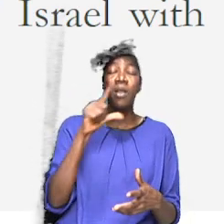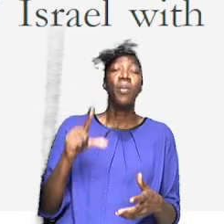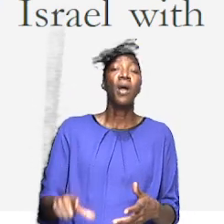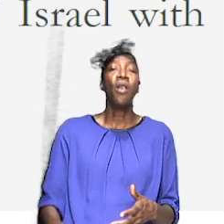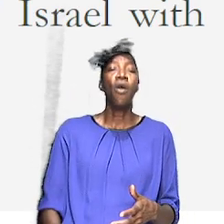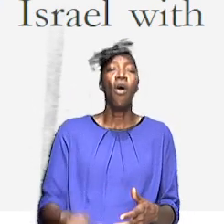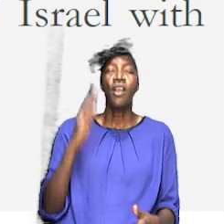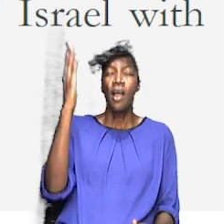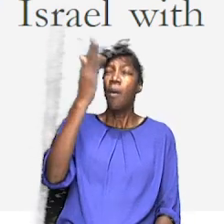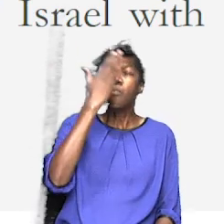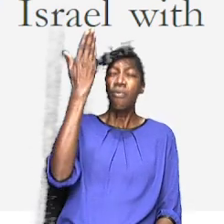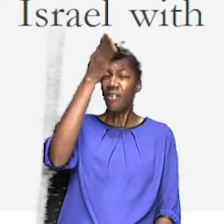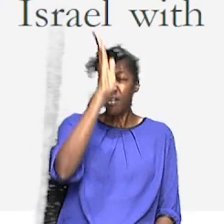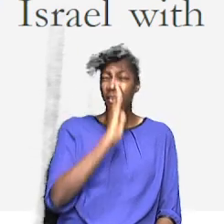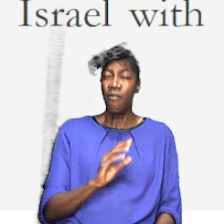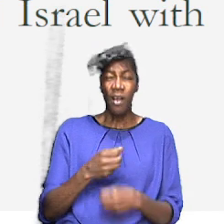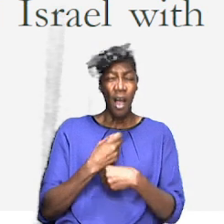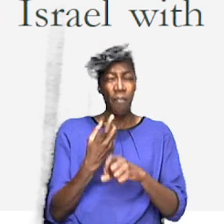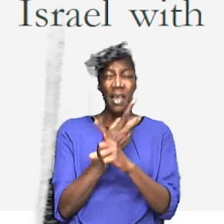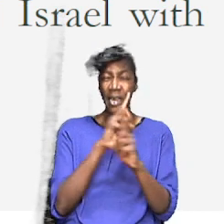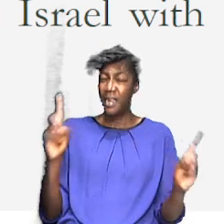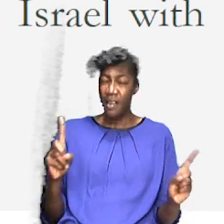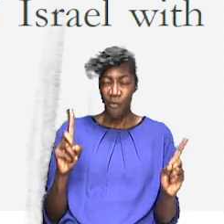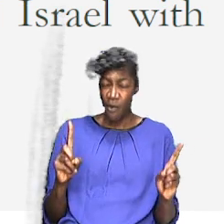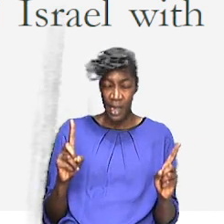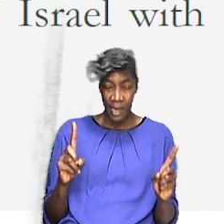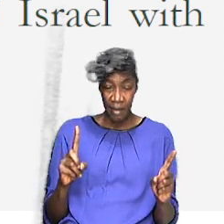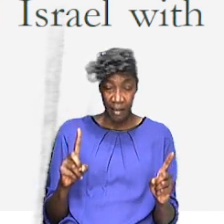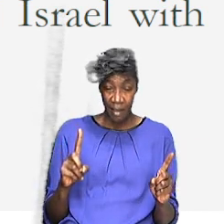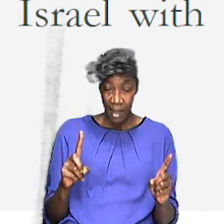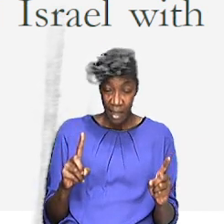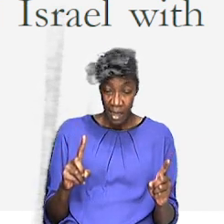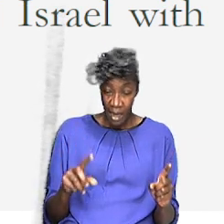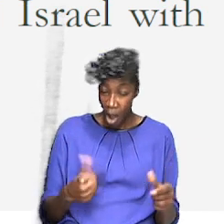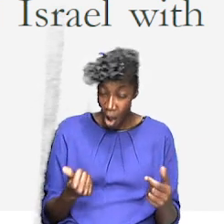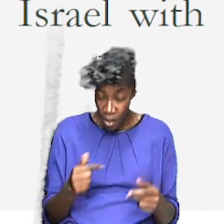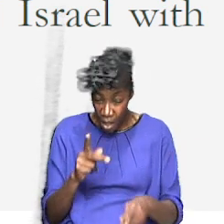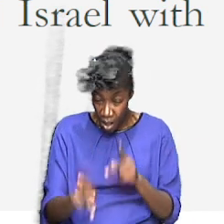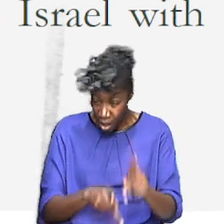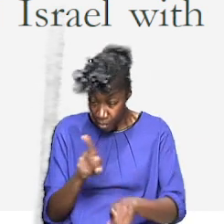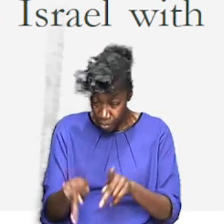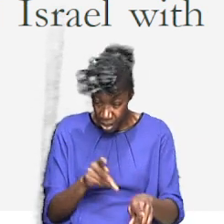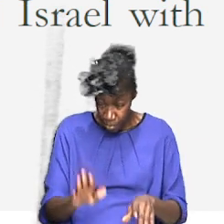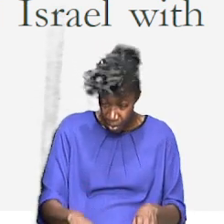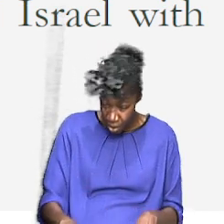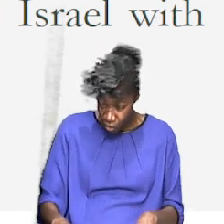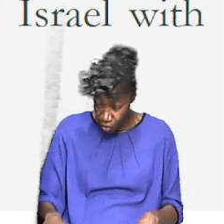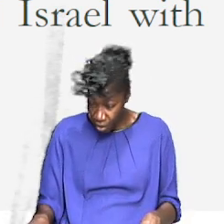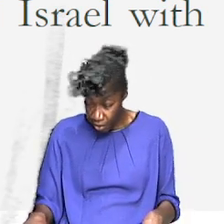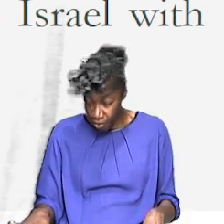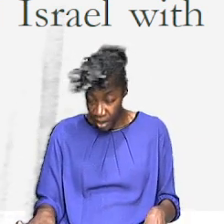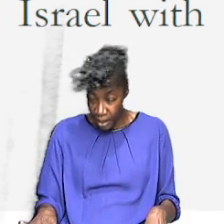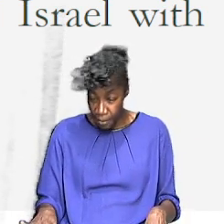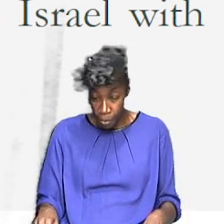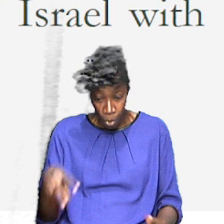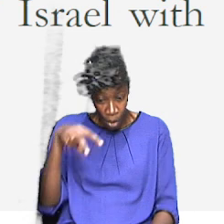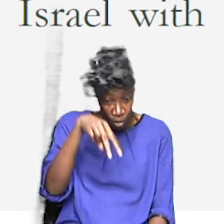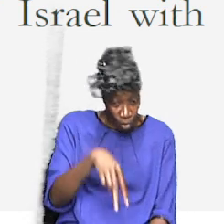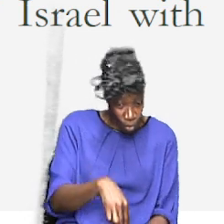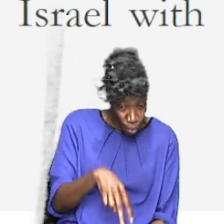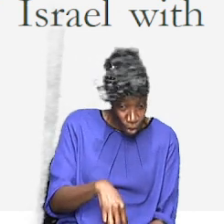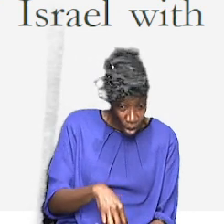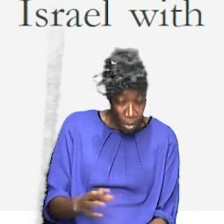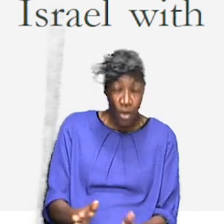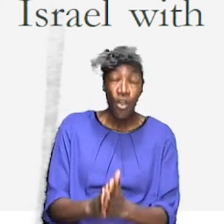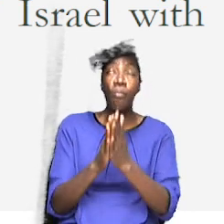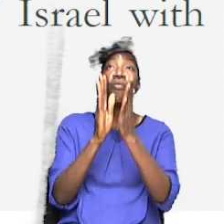The presence of God made a difference. Then the Levites of the children of the Kohites and of the children of the Kohites stood up to